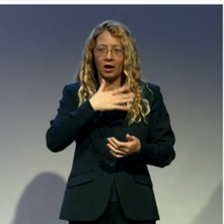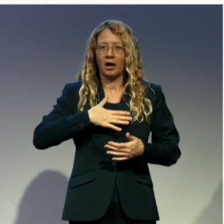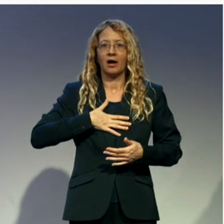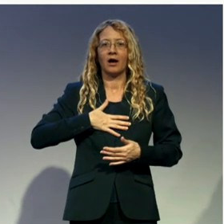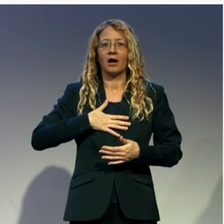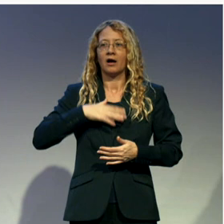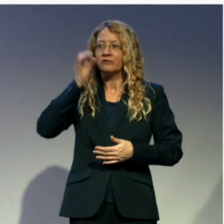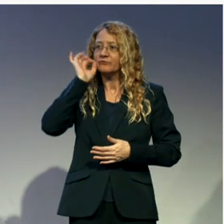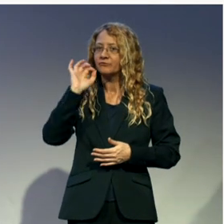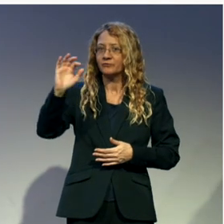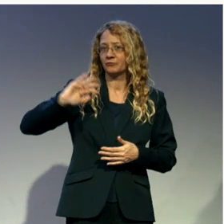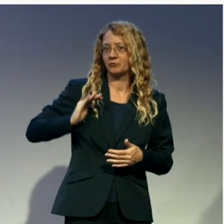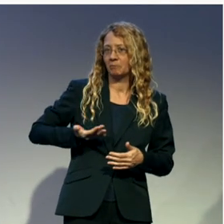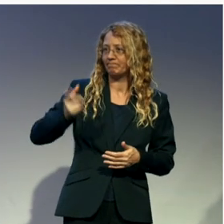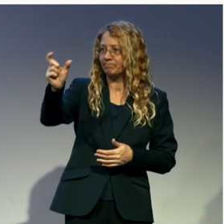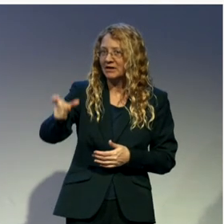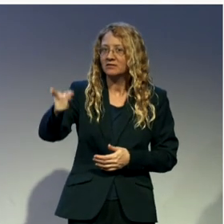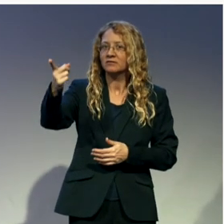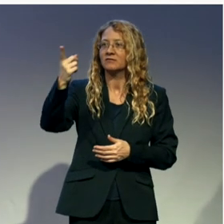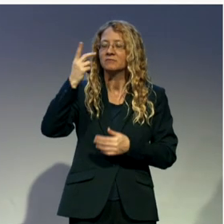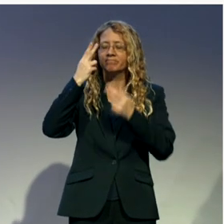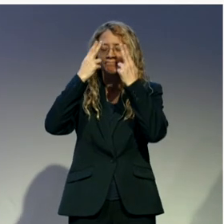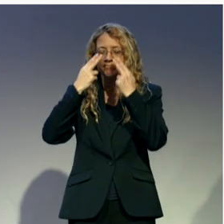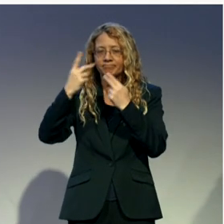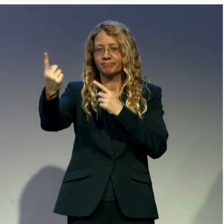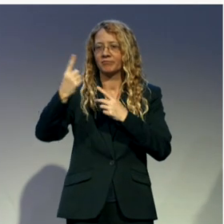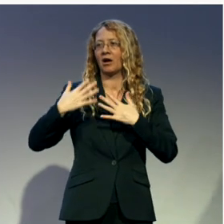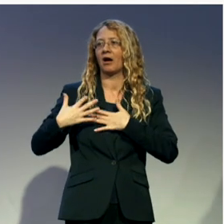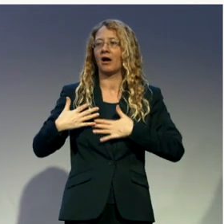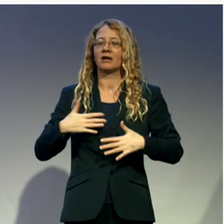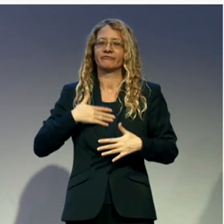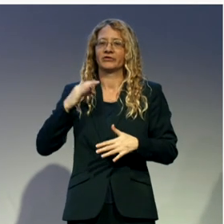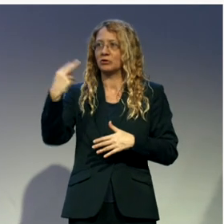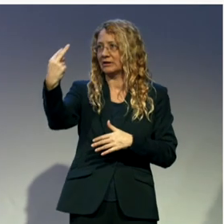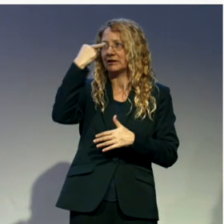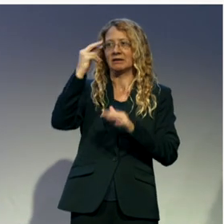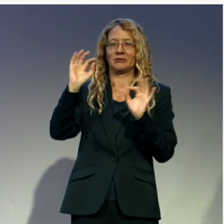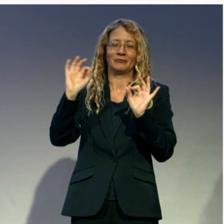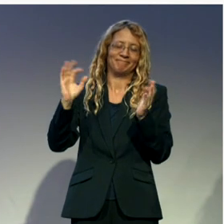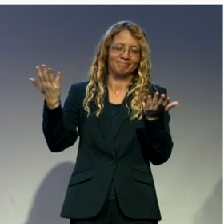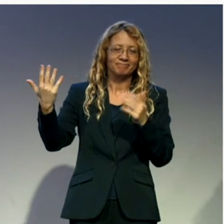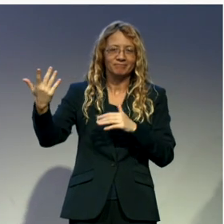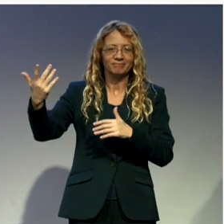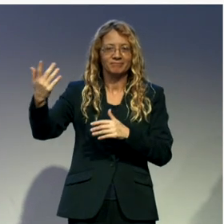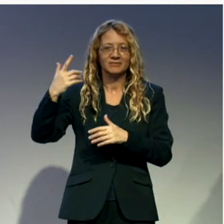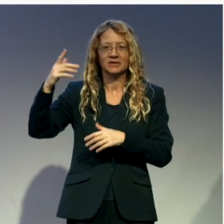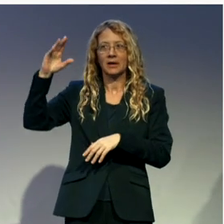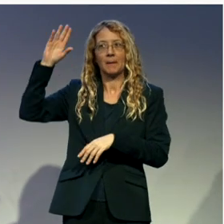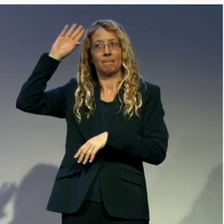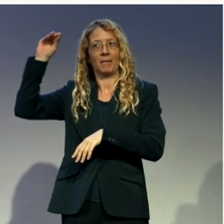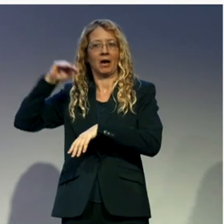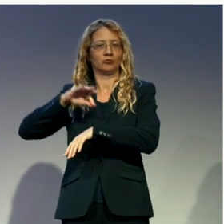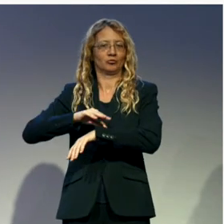rather than maybe a male doctor. And the detection is also more precise.